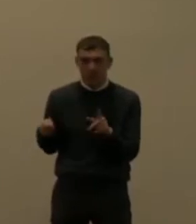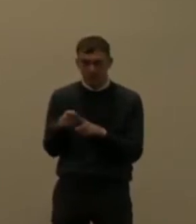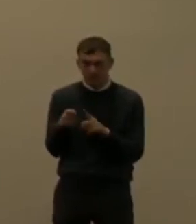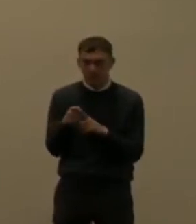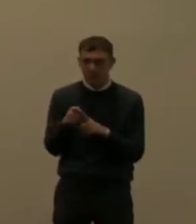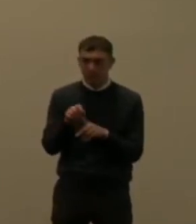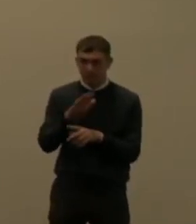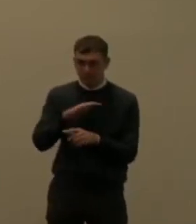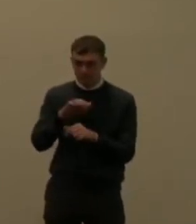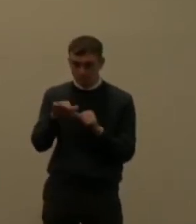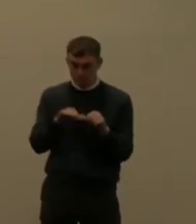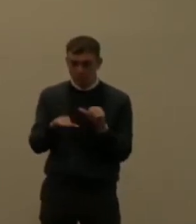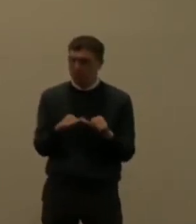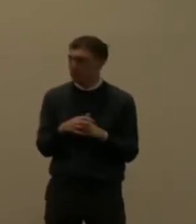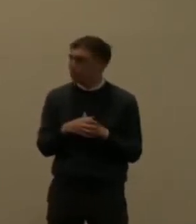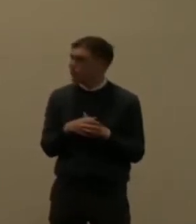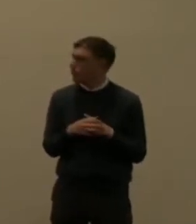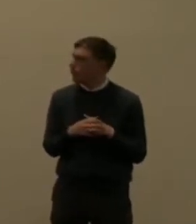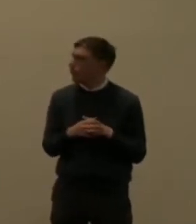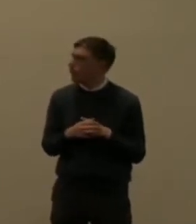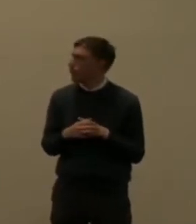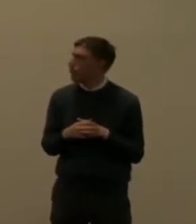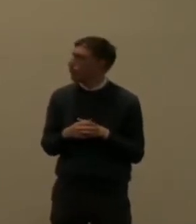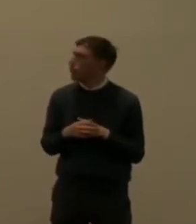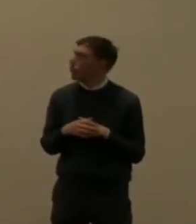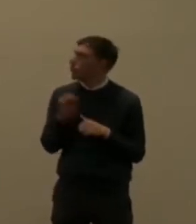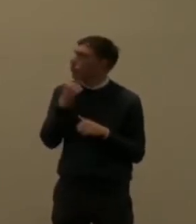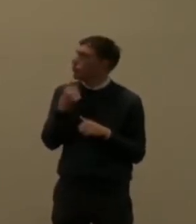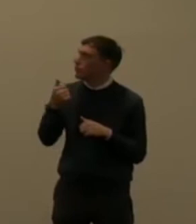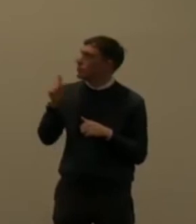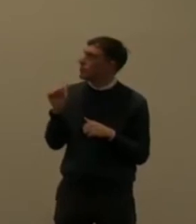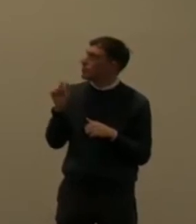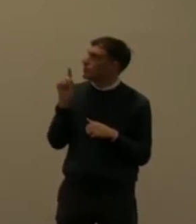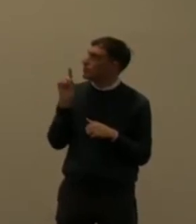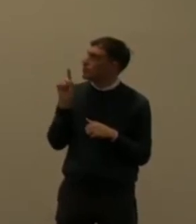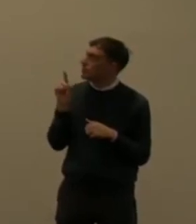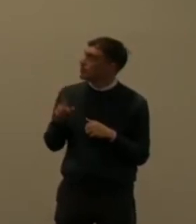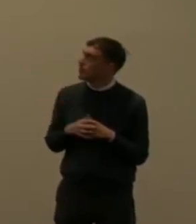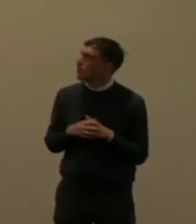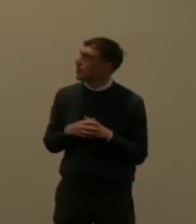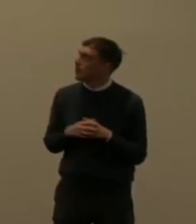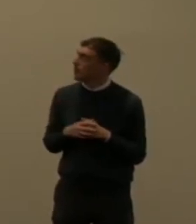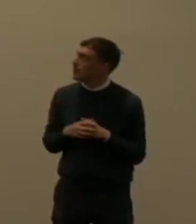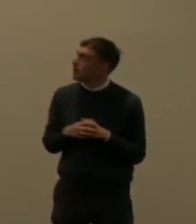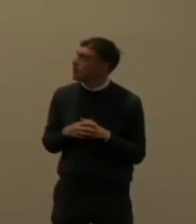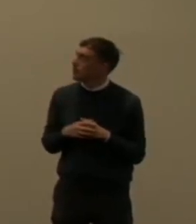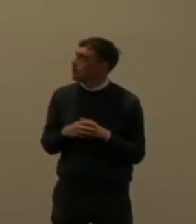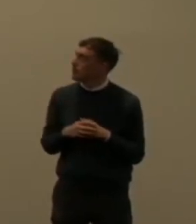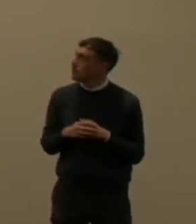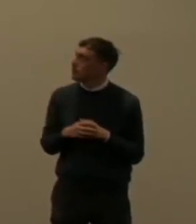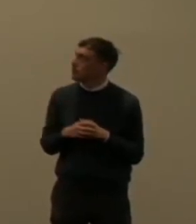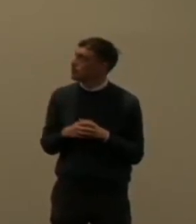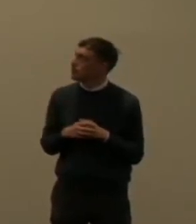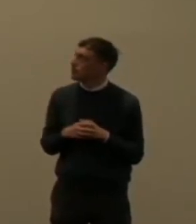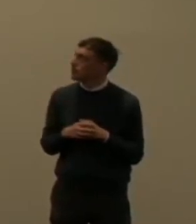production environment. So if I go here, what I want to do is here in that console, so develop, this is the production